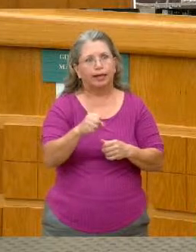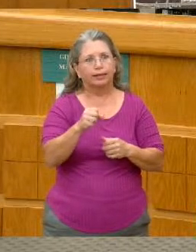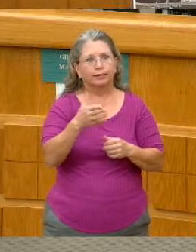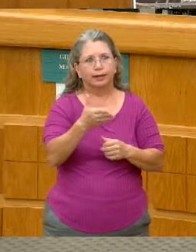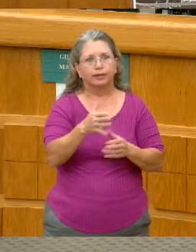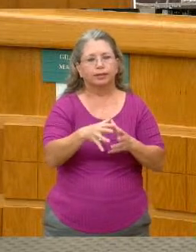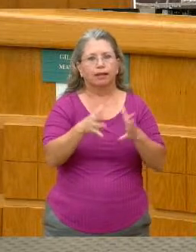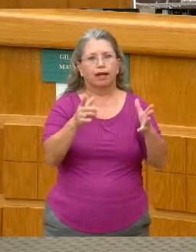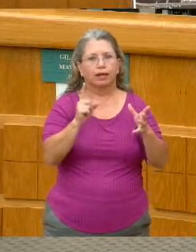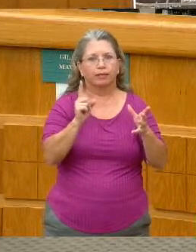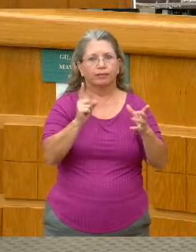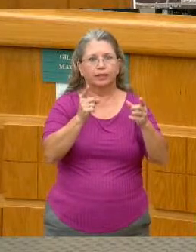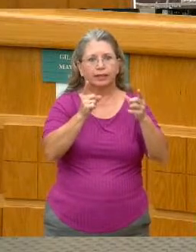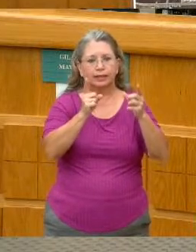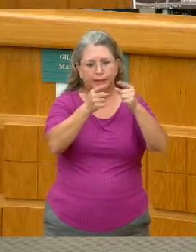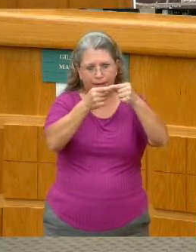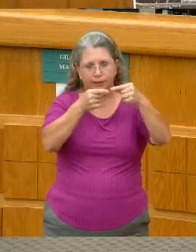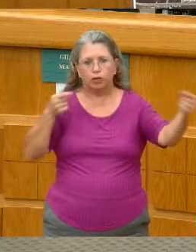can put it,